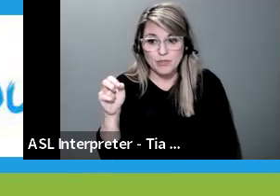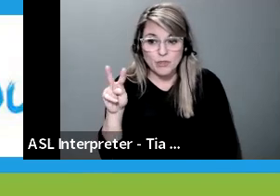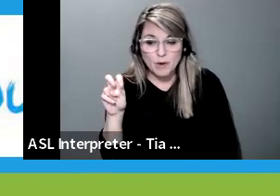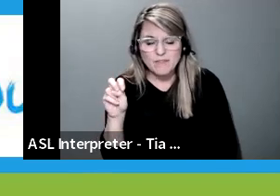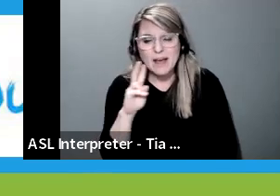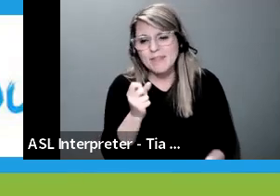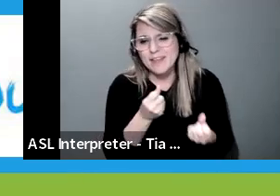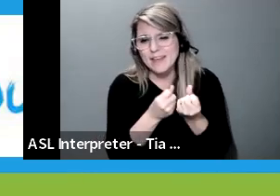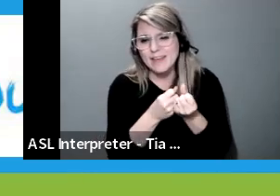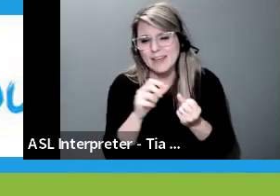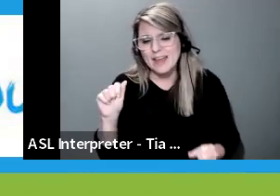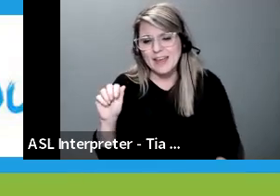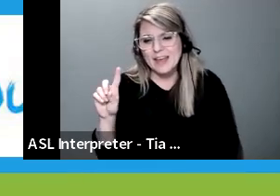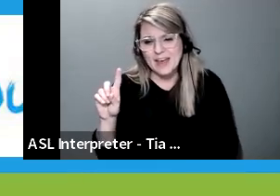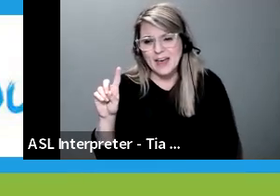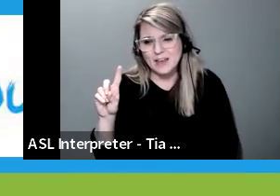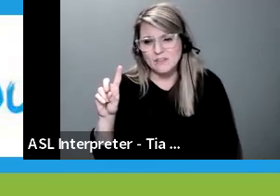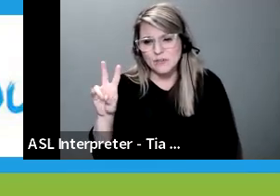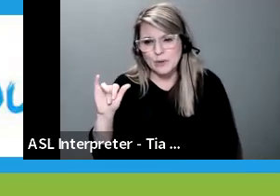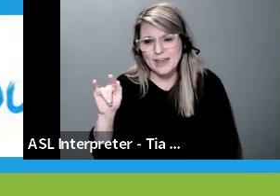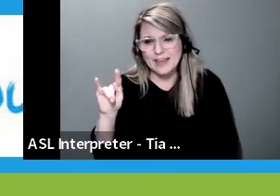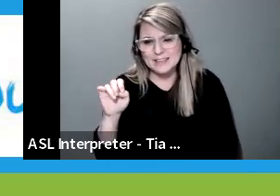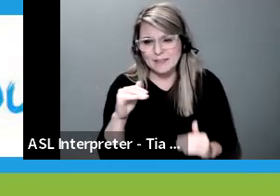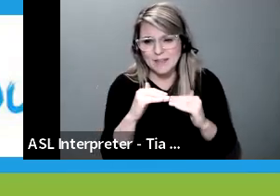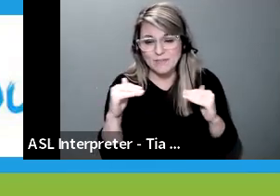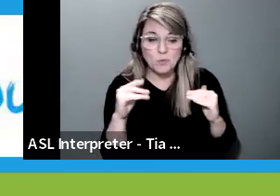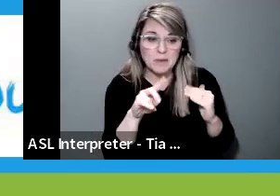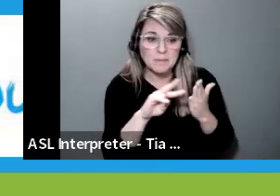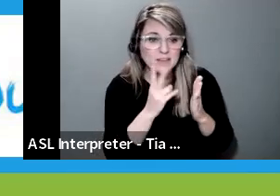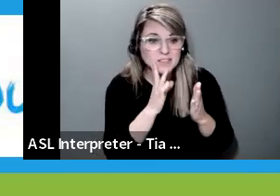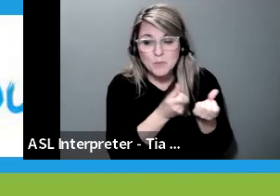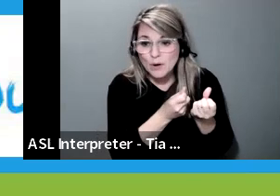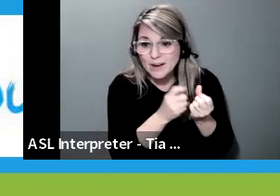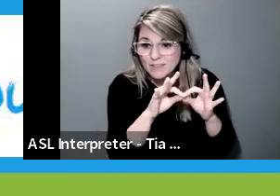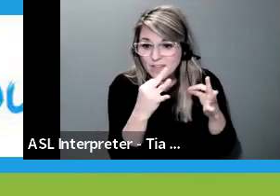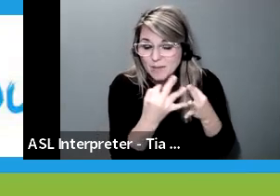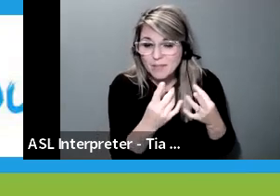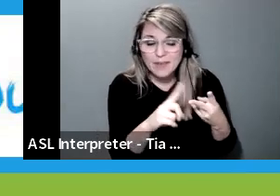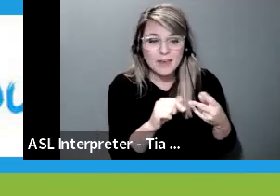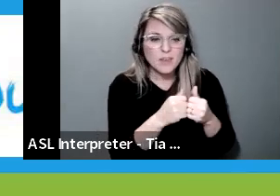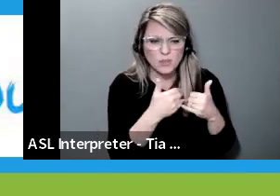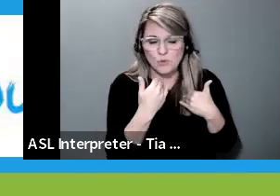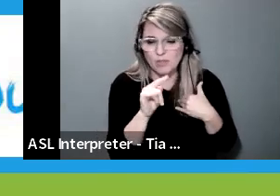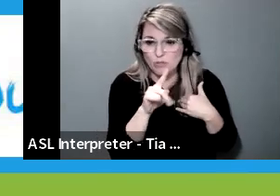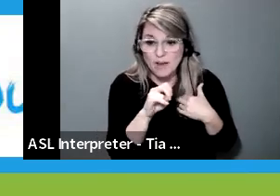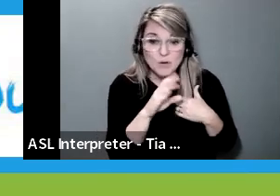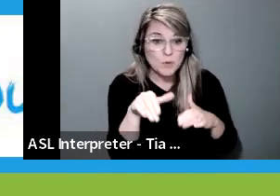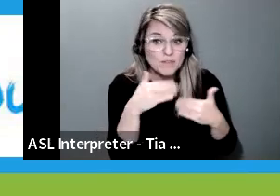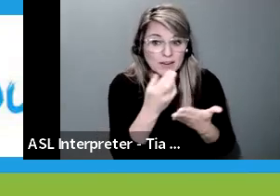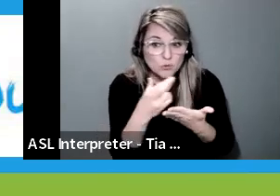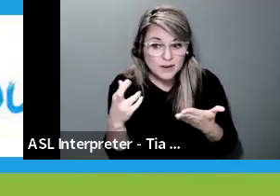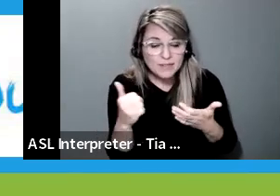advocate level is just supporting Kentucky Strengthening Families Youth Thrive, providing resources to youth, incorporating those